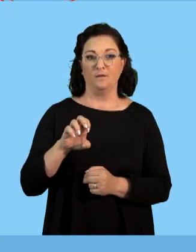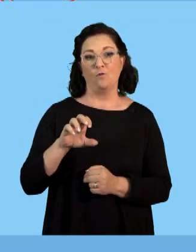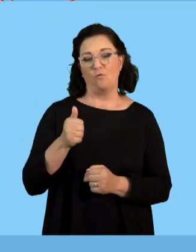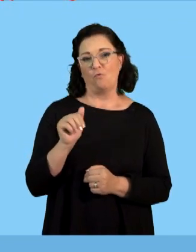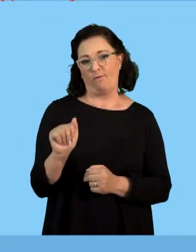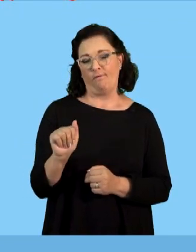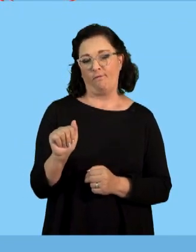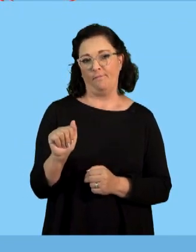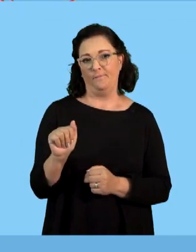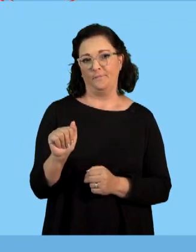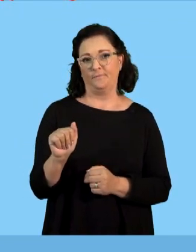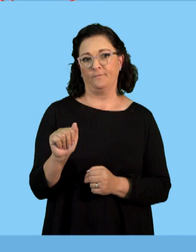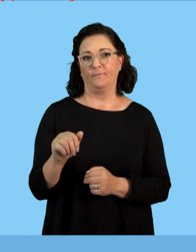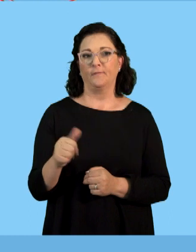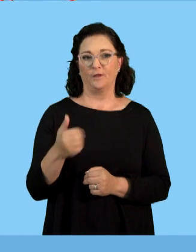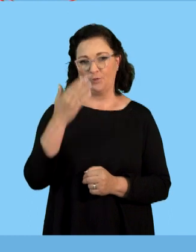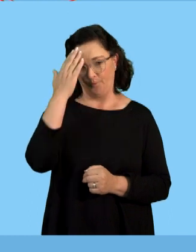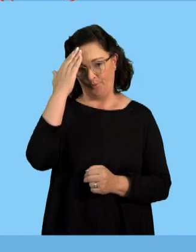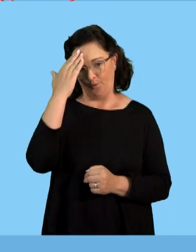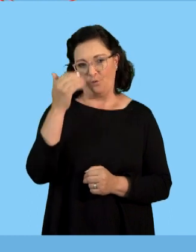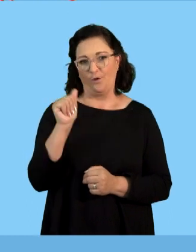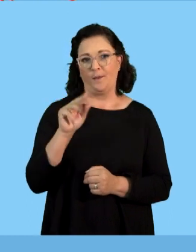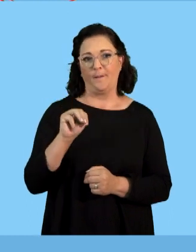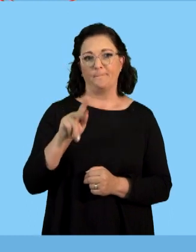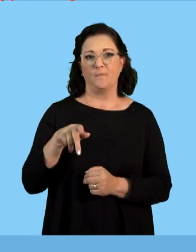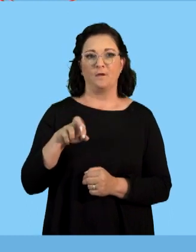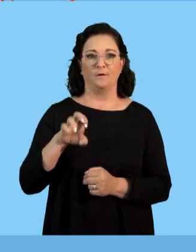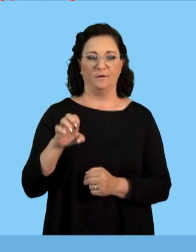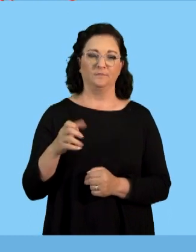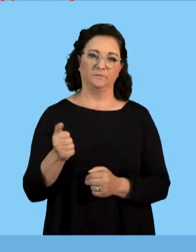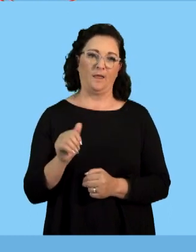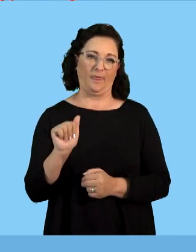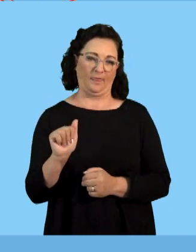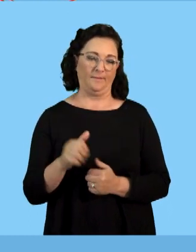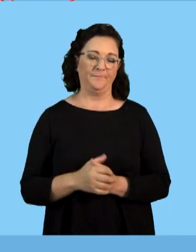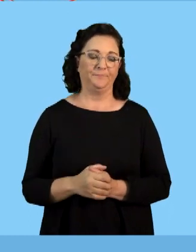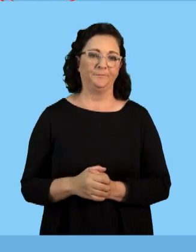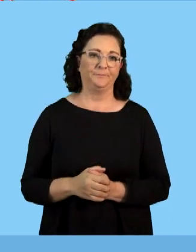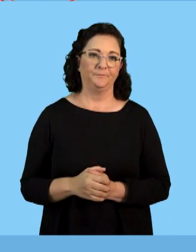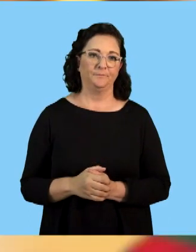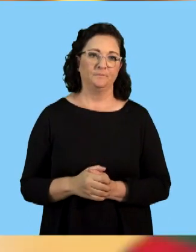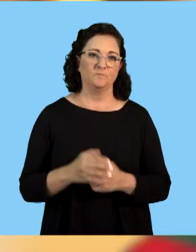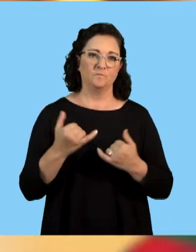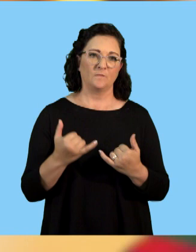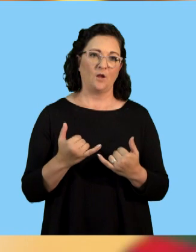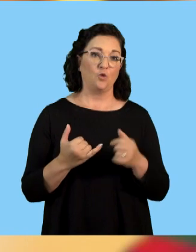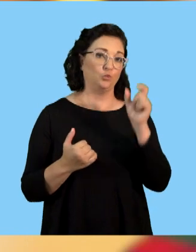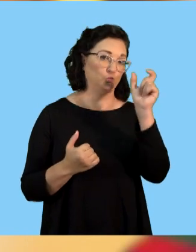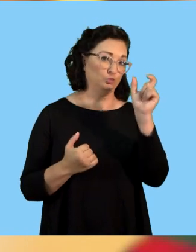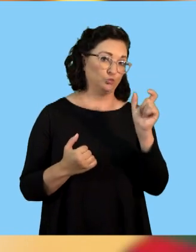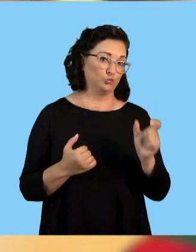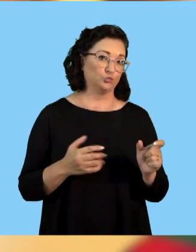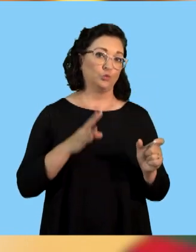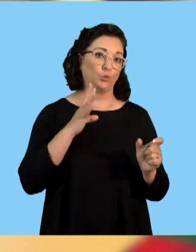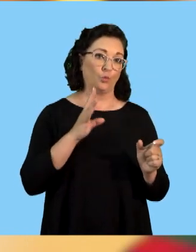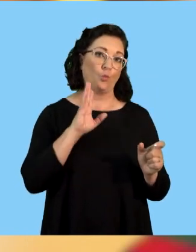or A for short, to show that we are talking about the amperes. So with this now in mind, there are certain words